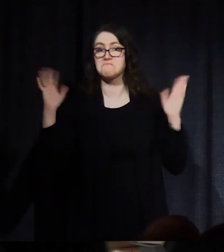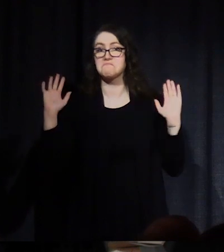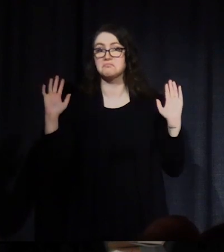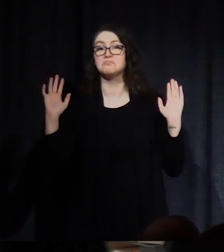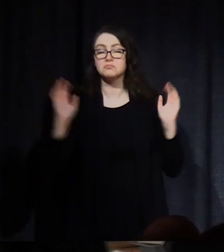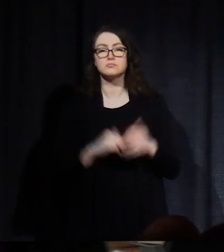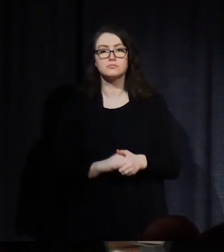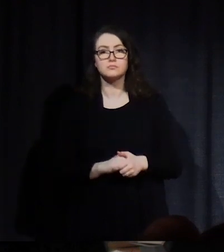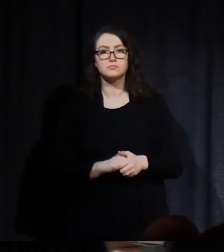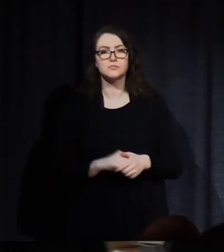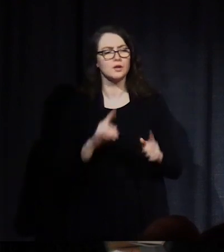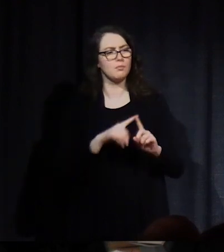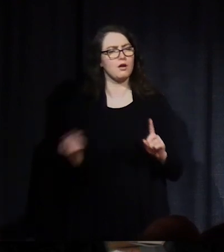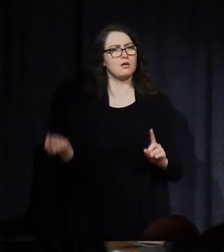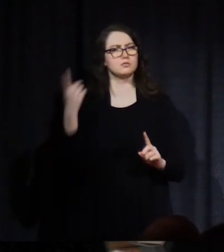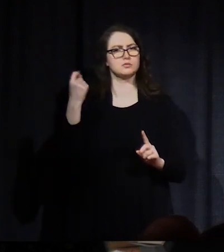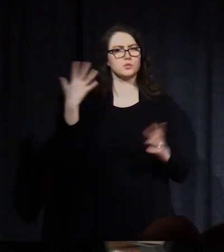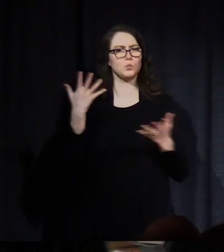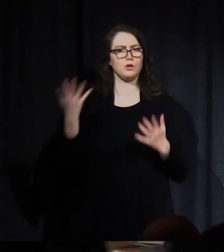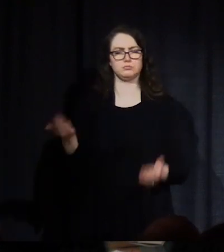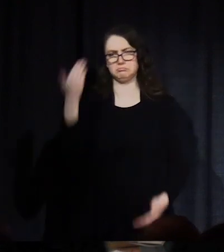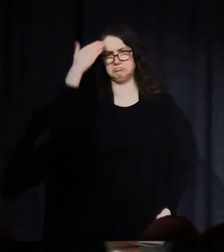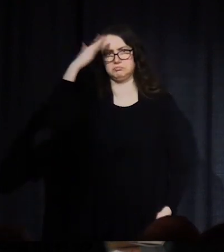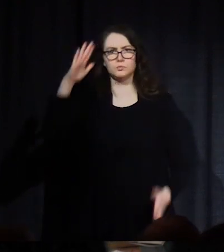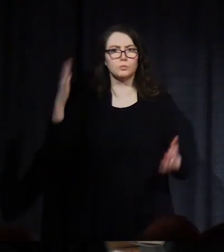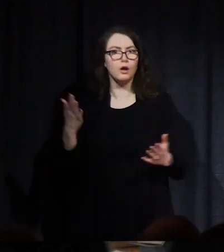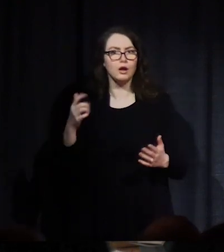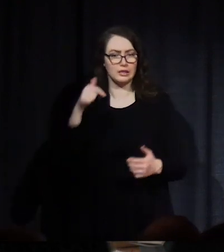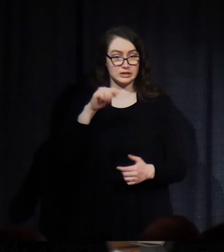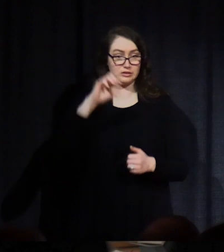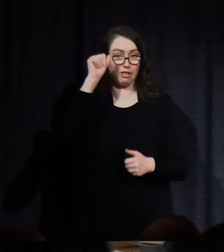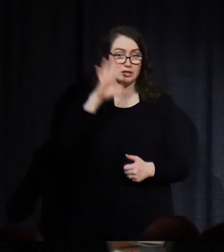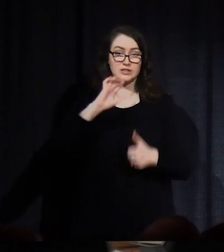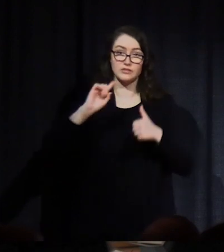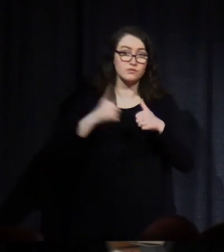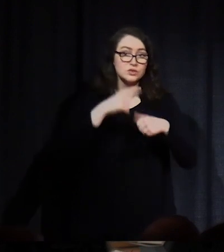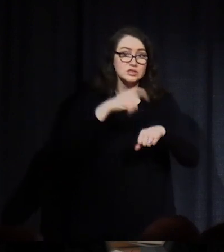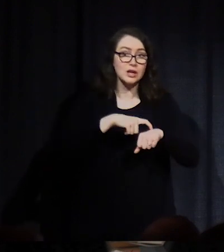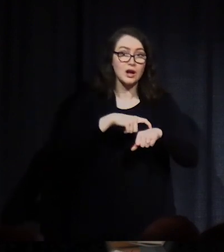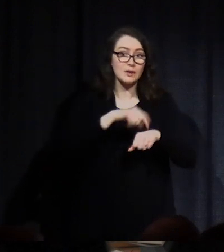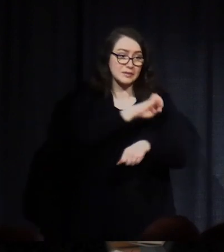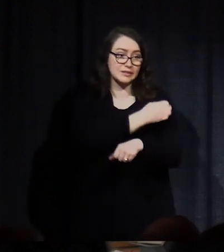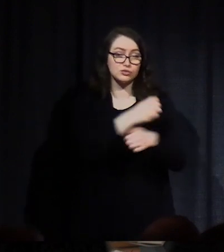But what may not be so familiar is that this wasn't Alaska's first role as an energy